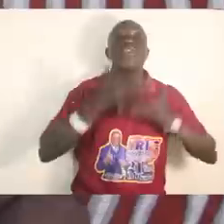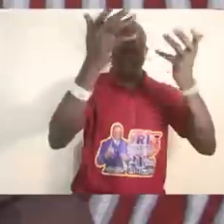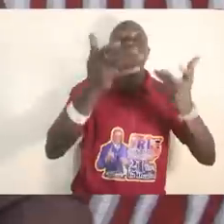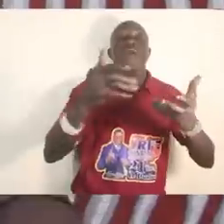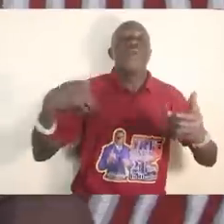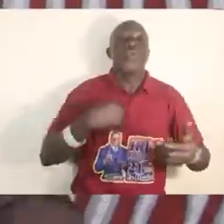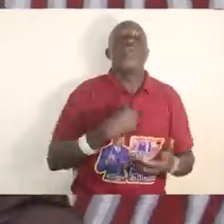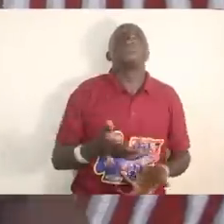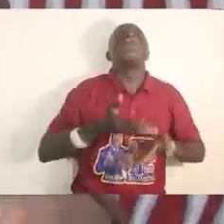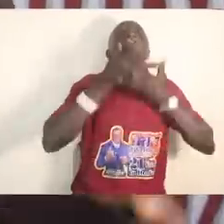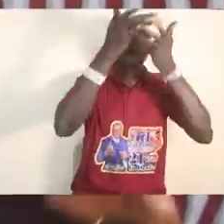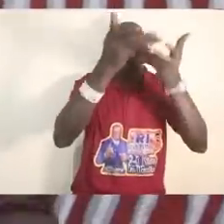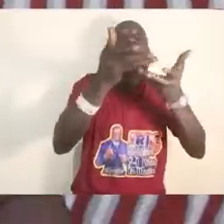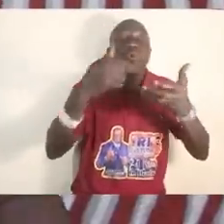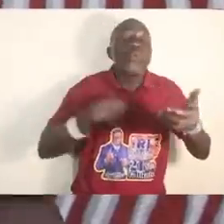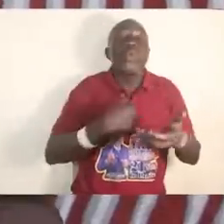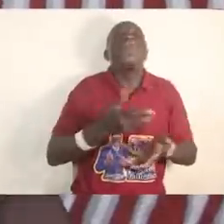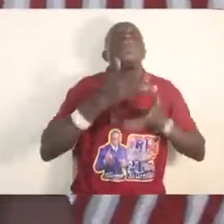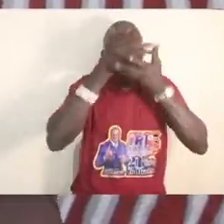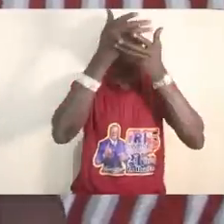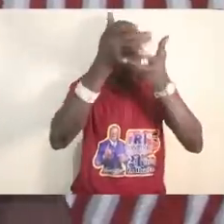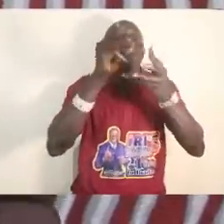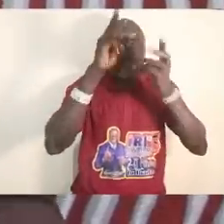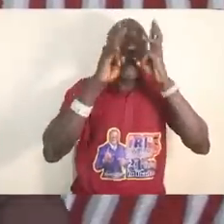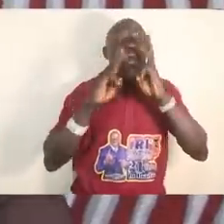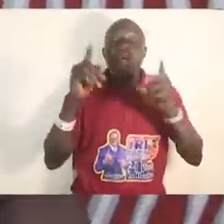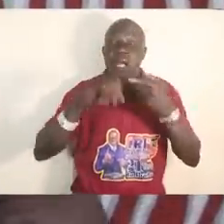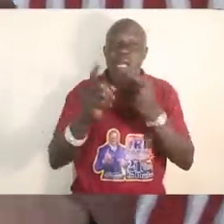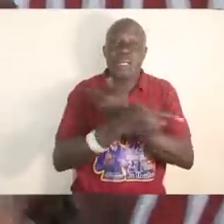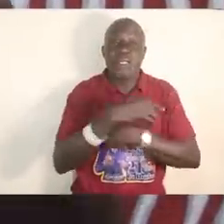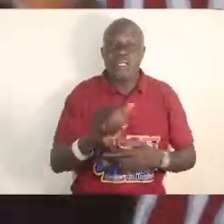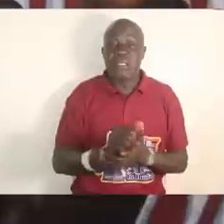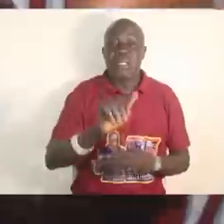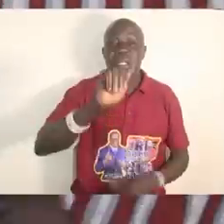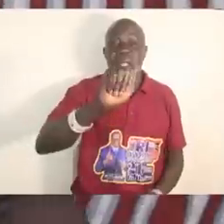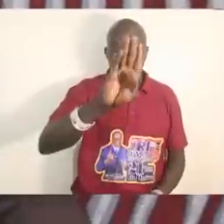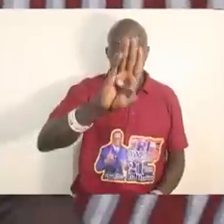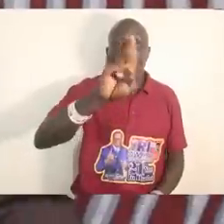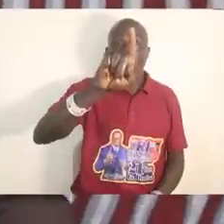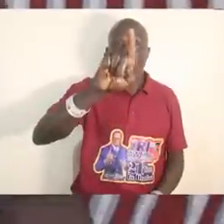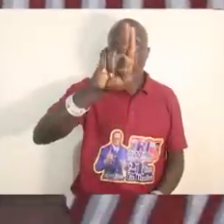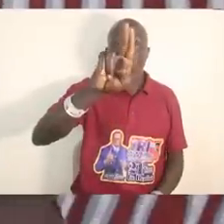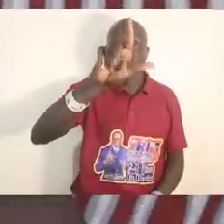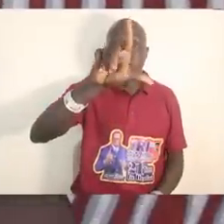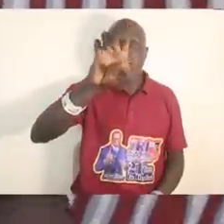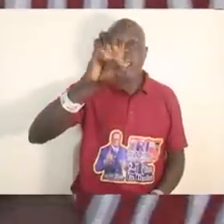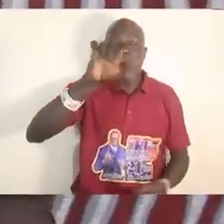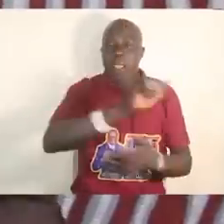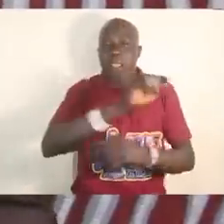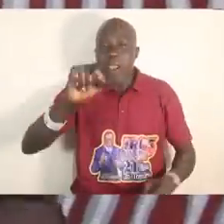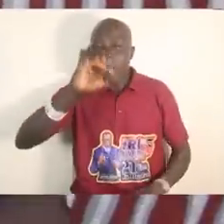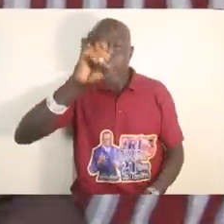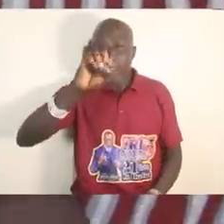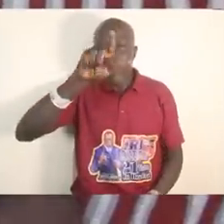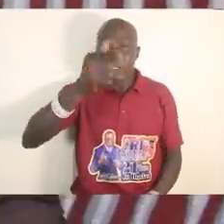the Lord. A fẹ́ ṣe kí ni o. You want to do what? A fẹ́ kí gbé. Cry unto the Lord. Ní abúlé ẹ̀gbá. Abúlé ẹ̀gbá. Wọ́n láwọn fẹ́ ìwọ ayọ̀. They want to make a shout of joy. Wọ́n fẹ́ kí gbé. They